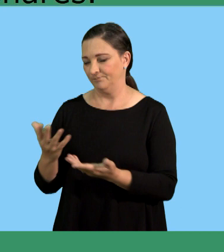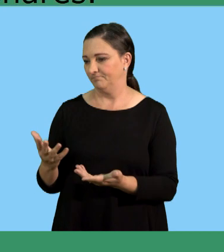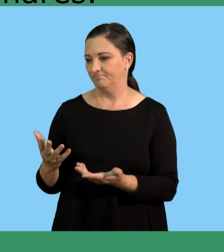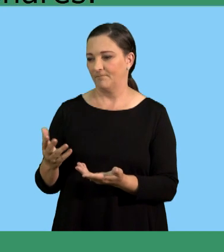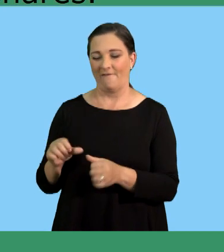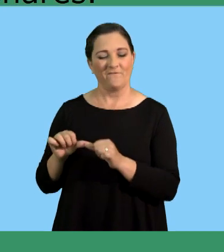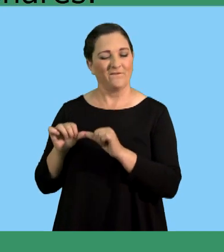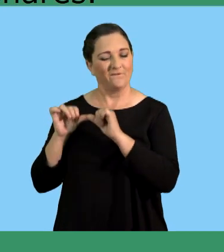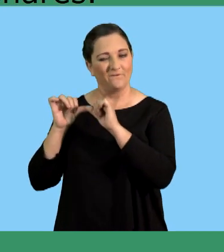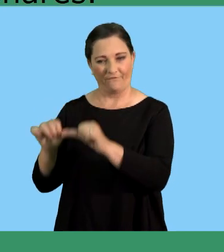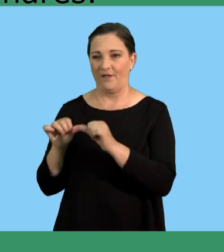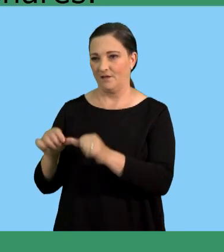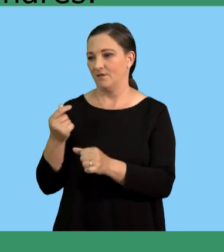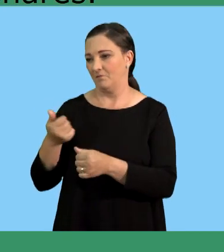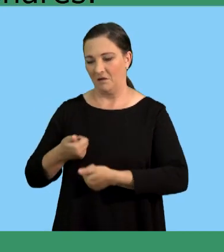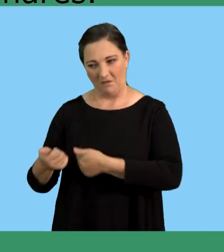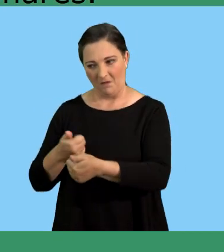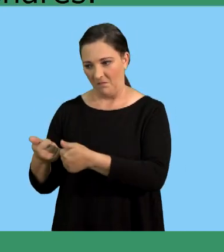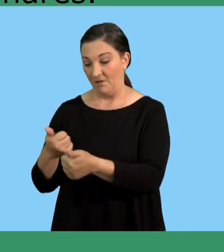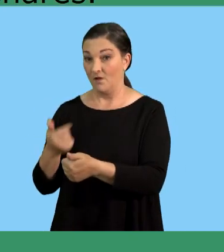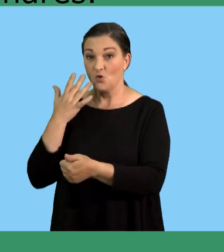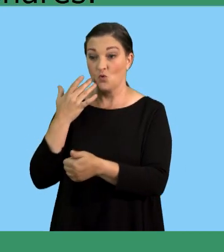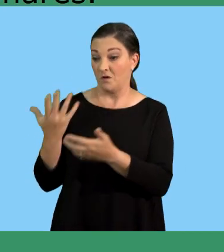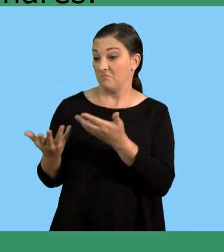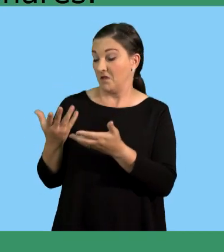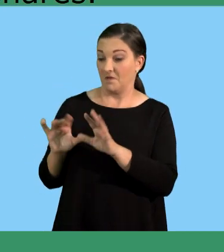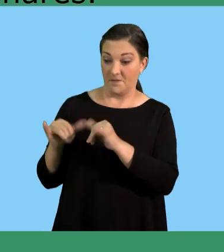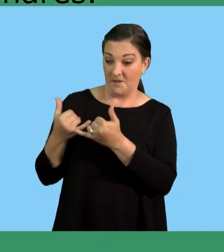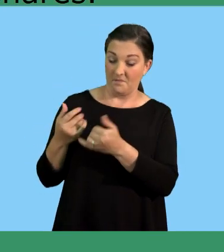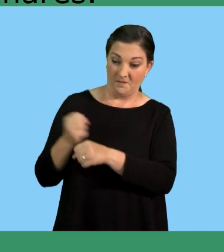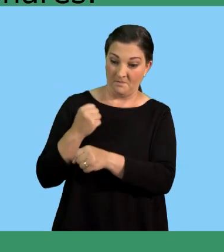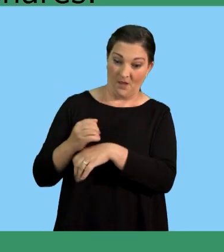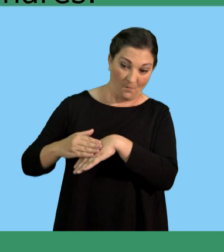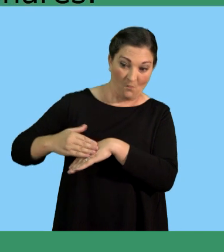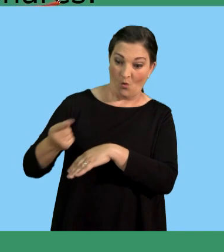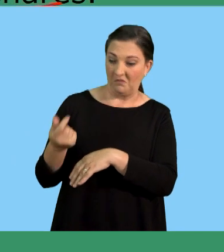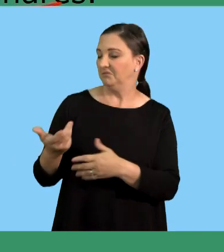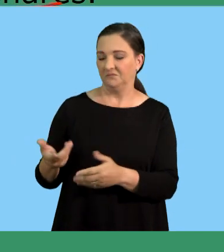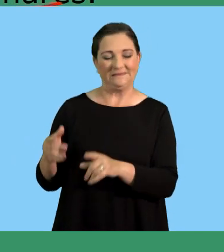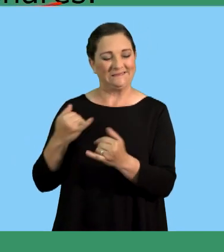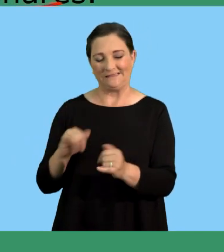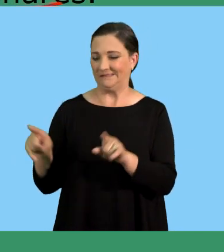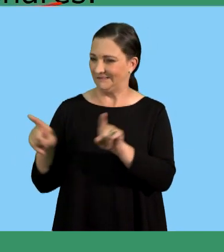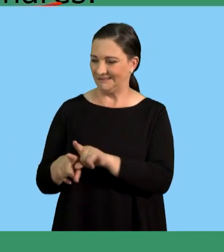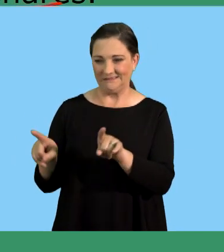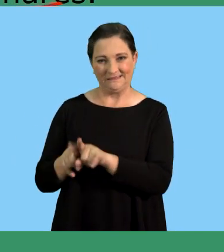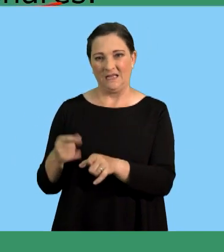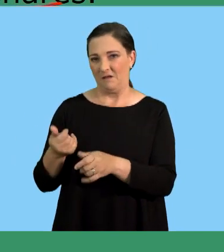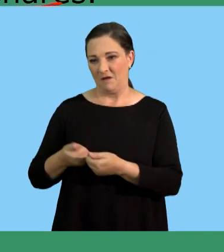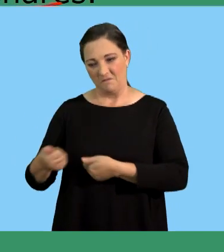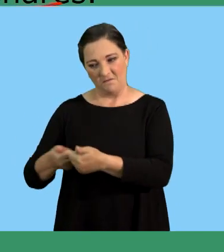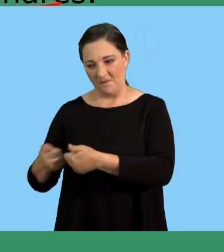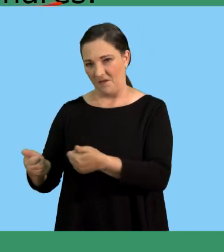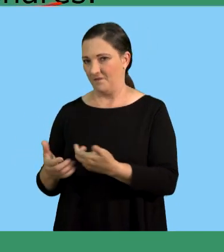idea that they receive a fixed rate of returns, and this would be paid on these types of shares, which is your preference shares.